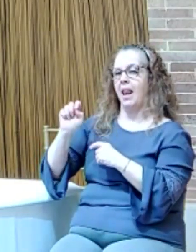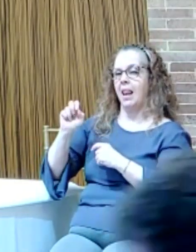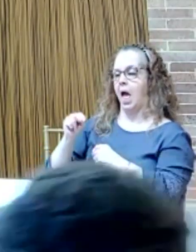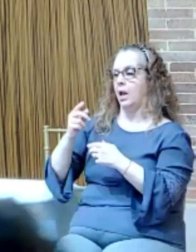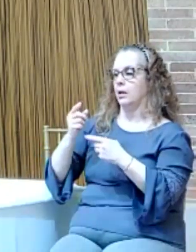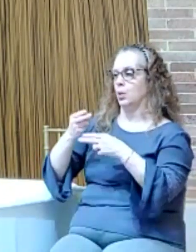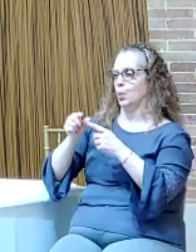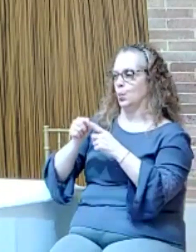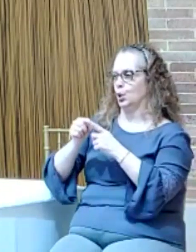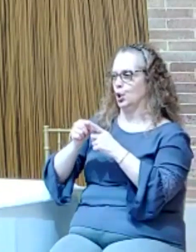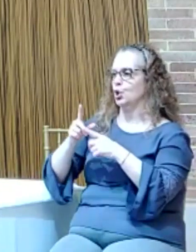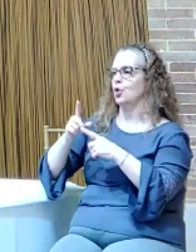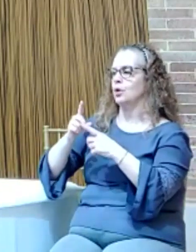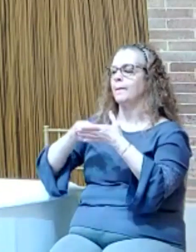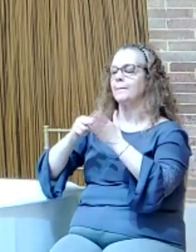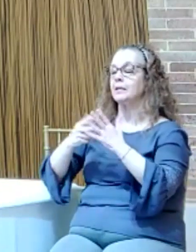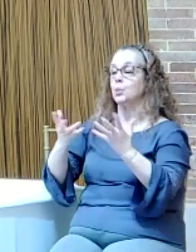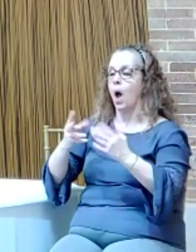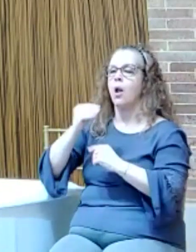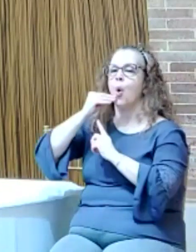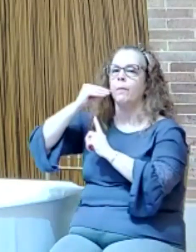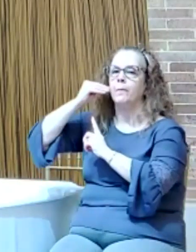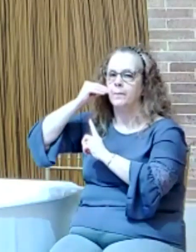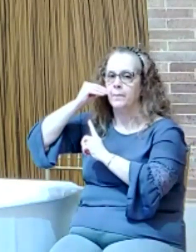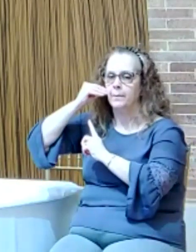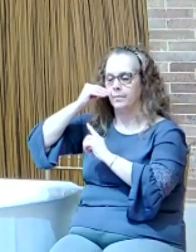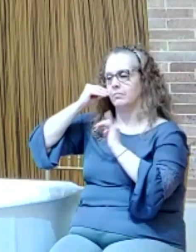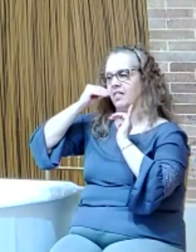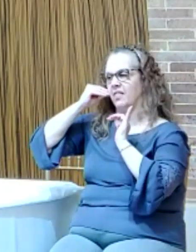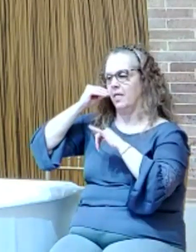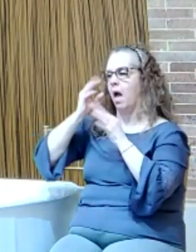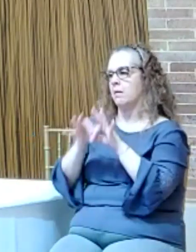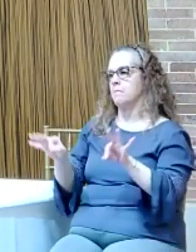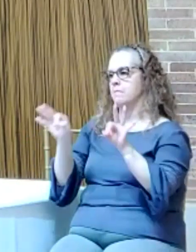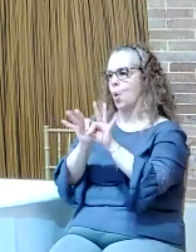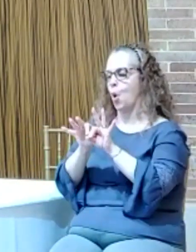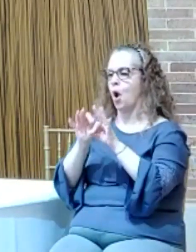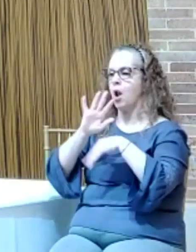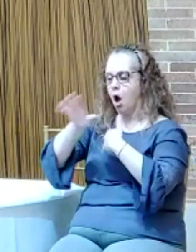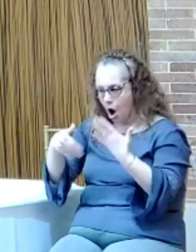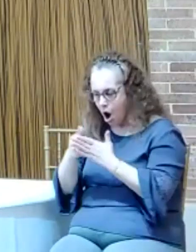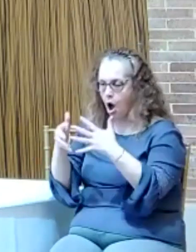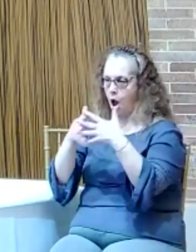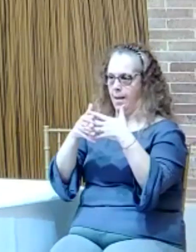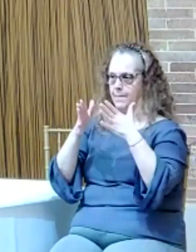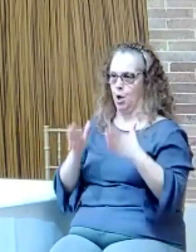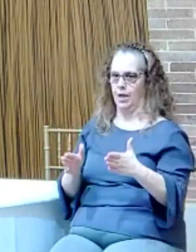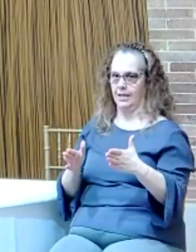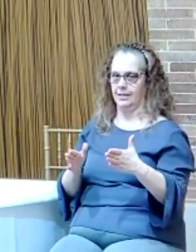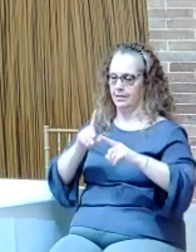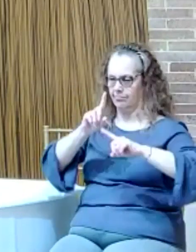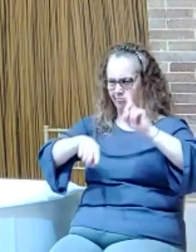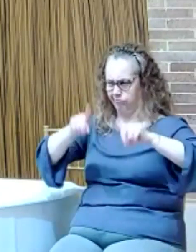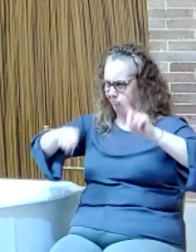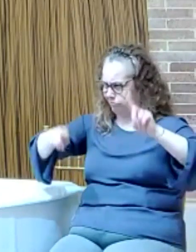do everything we can make sure everything we can do to make sure that all Americans all Americans of all backgrounds have